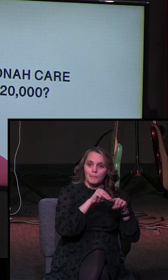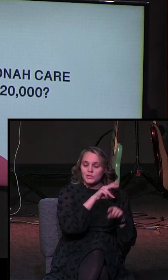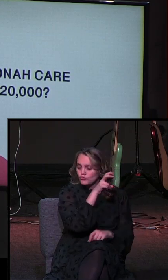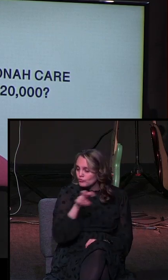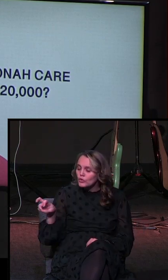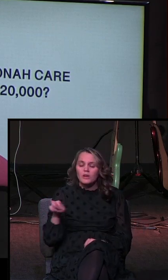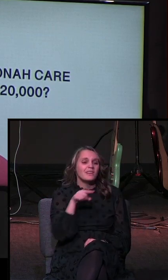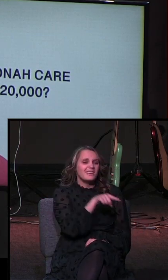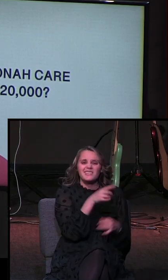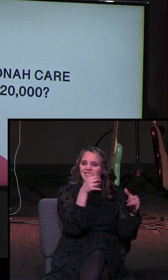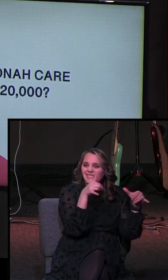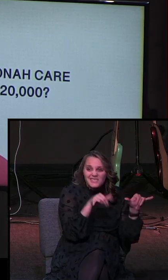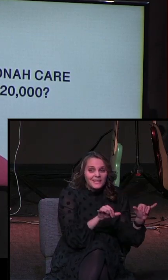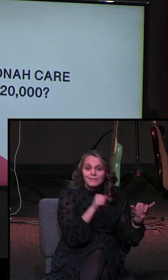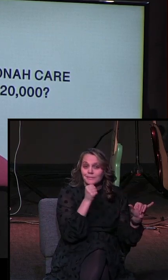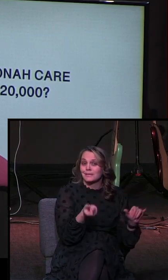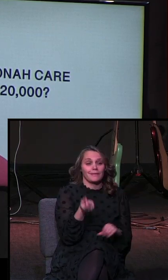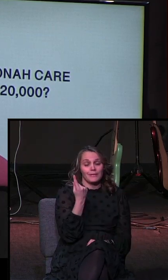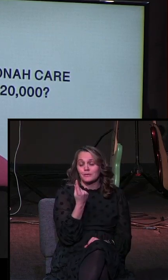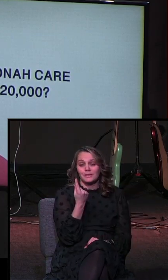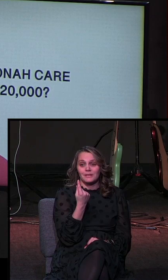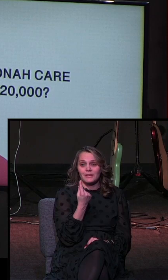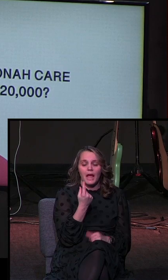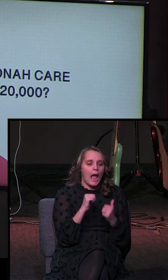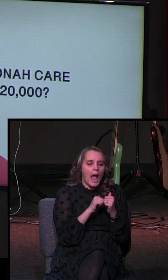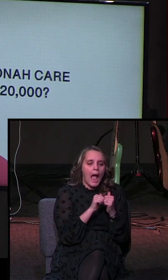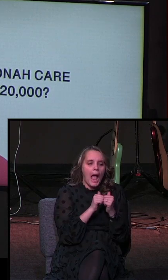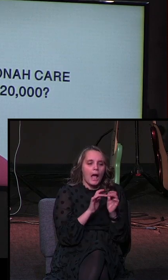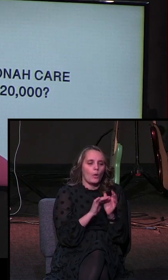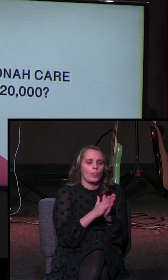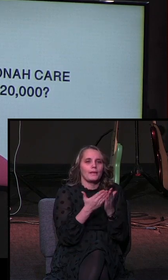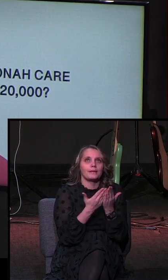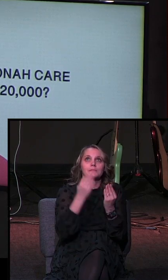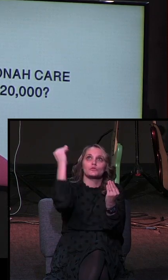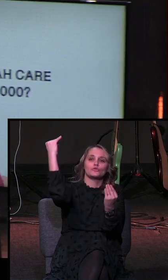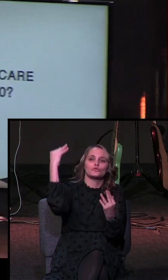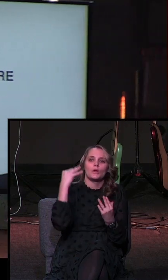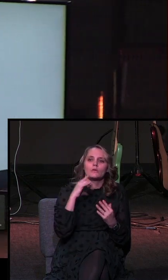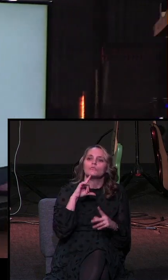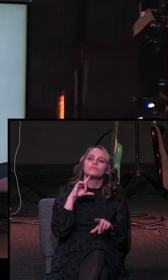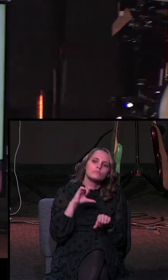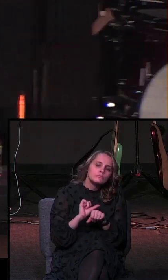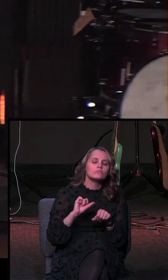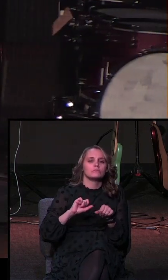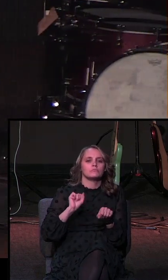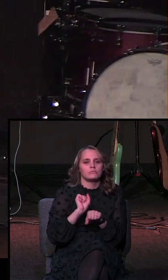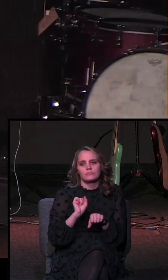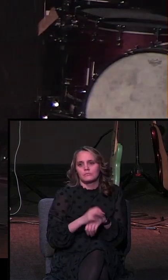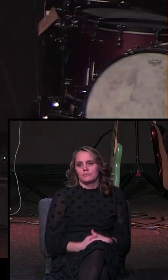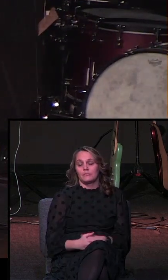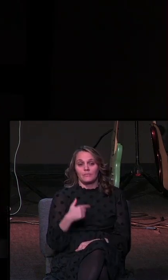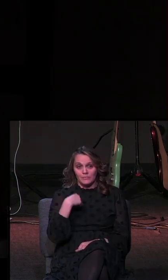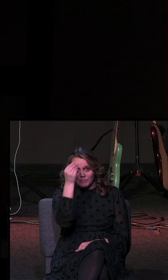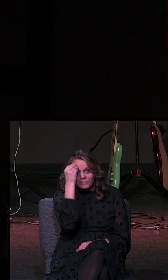still doesn't understand how the gospel of grace actually works. And I would